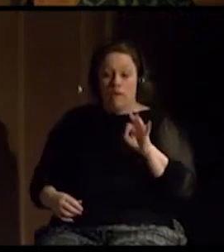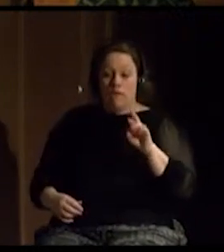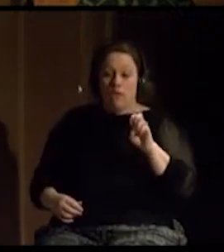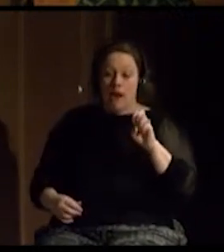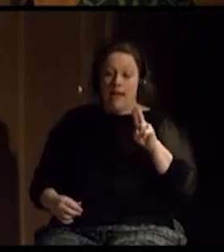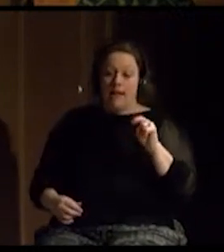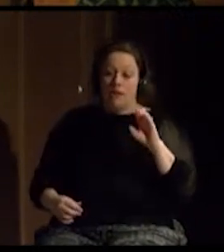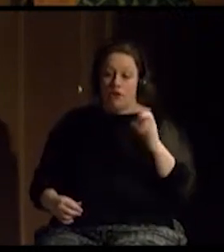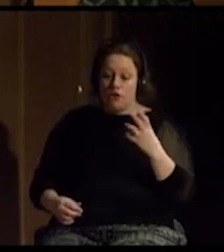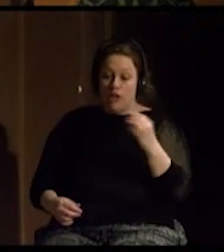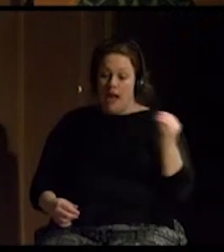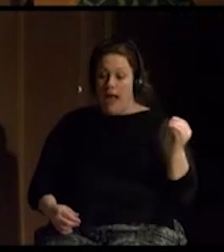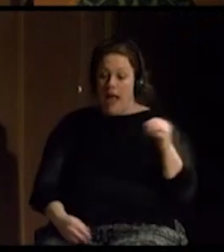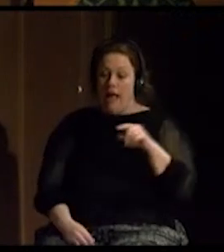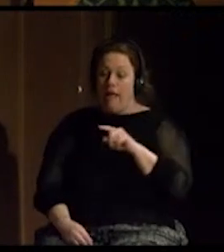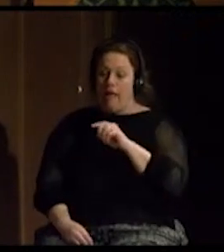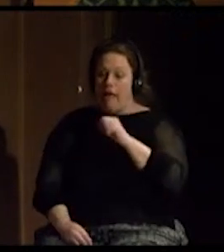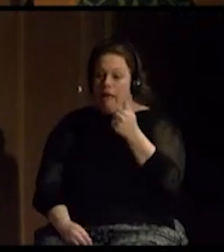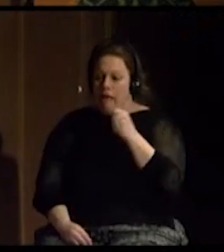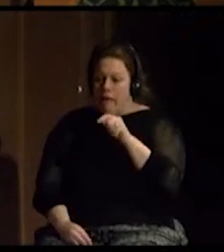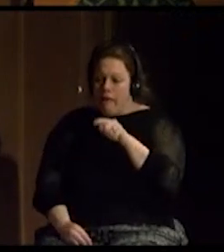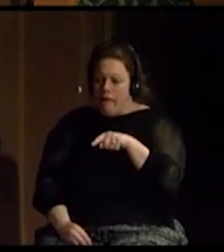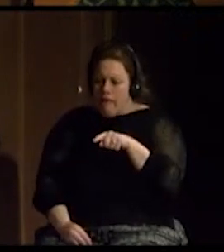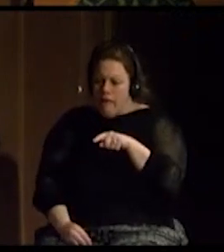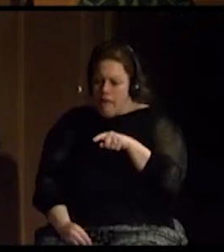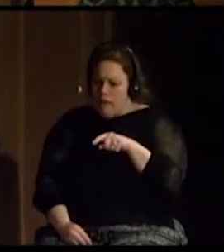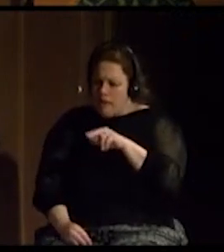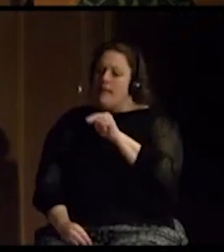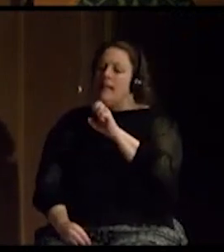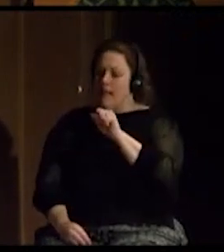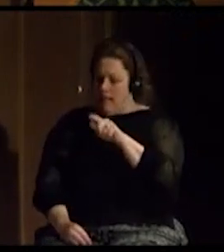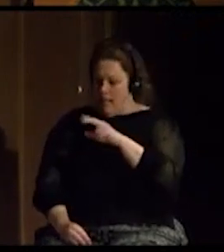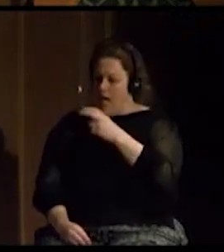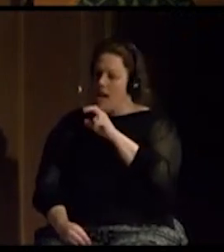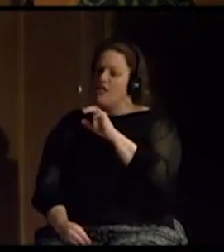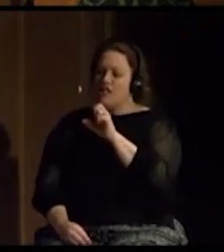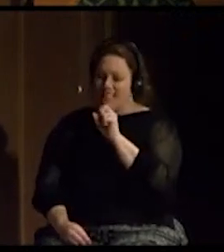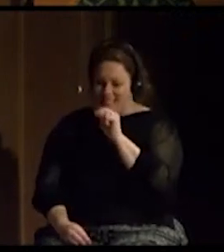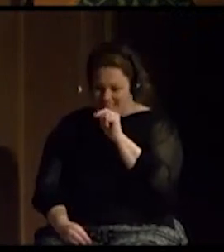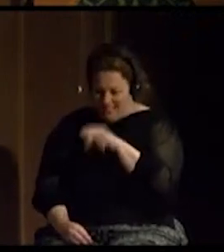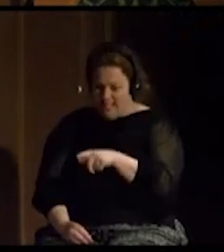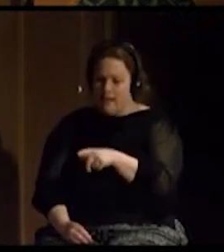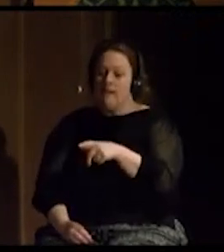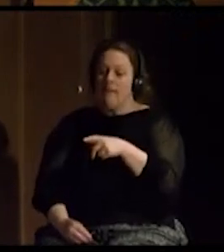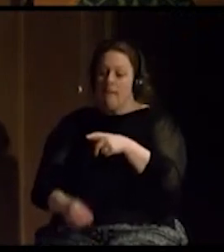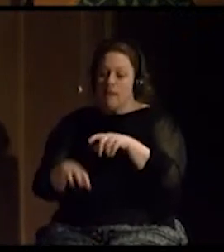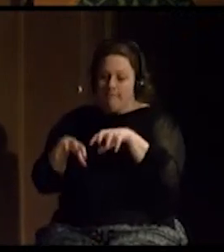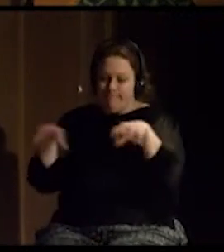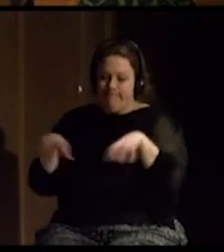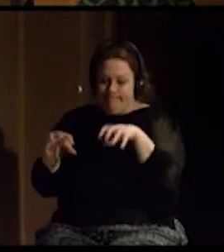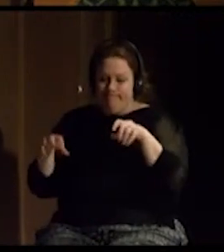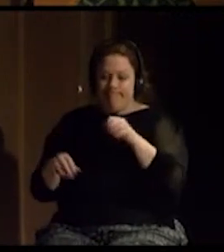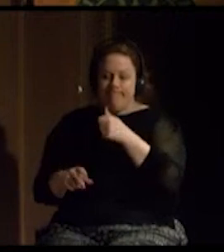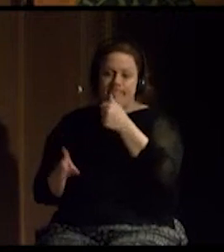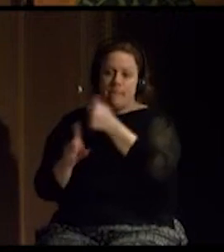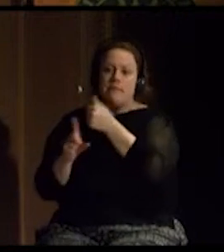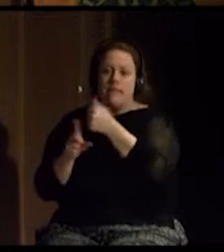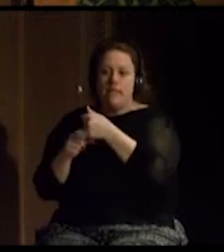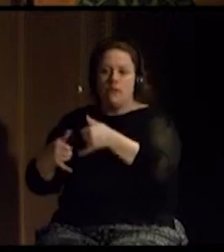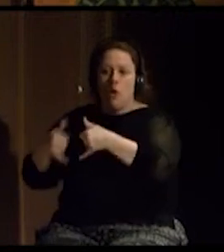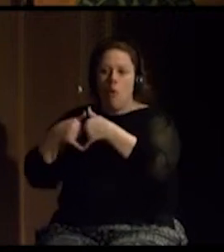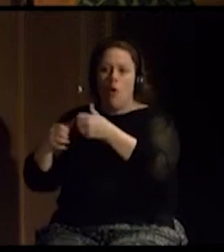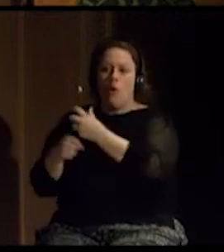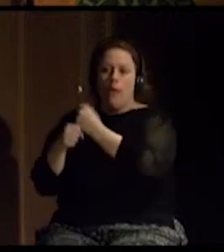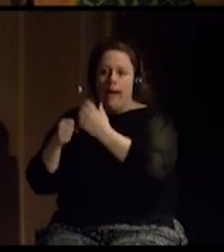are Emmy-nominated anthropological filmmakers. And we are currently working with the